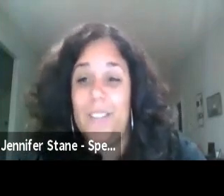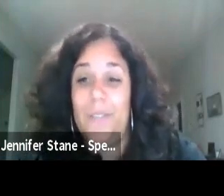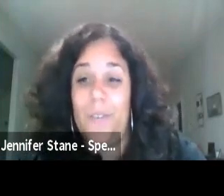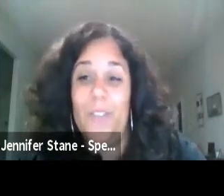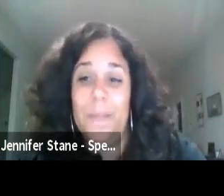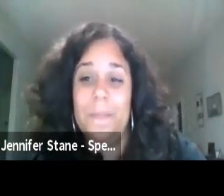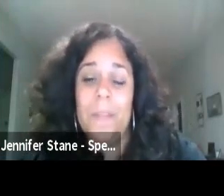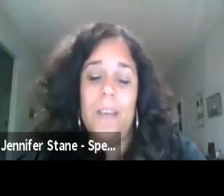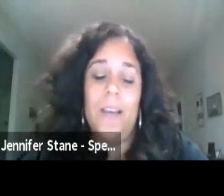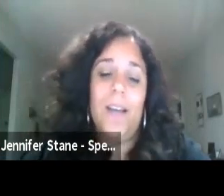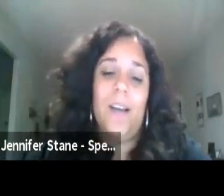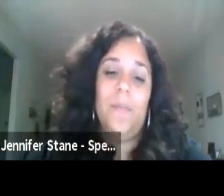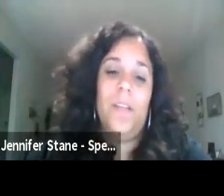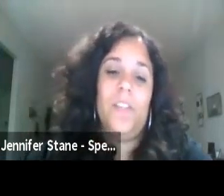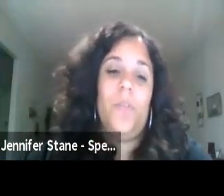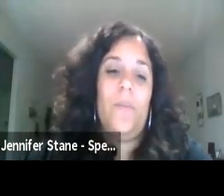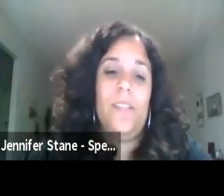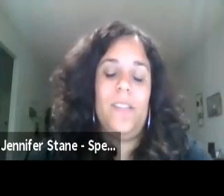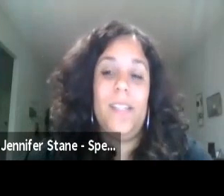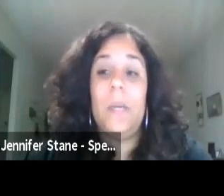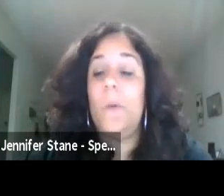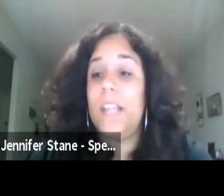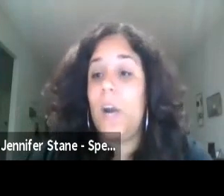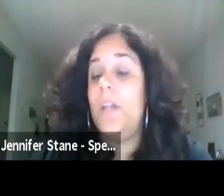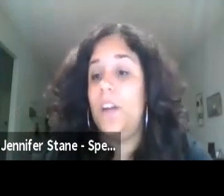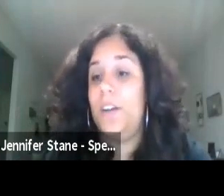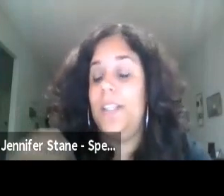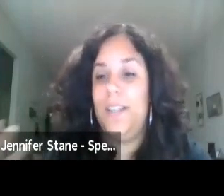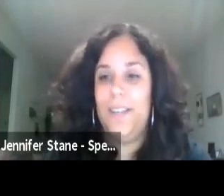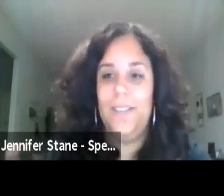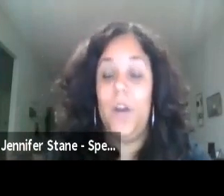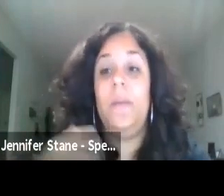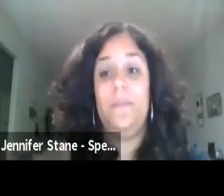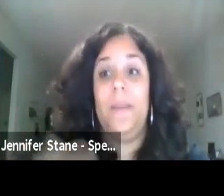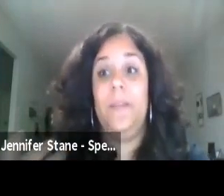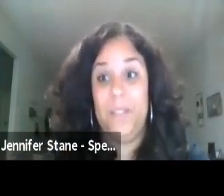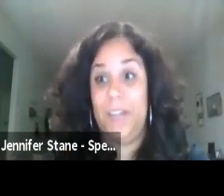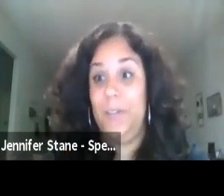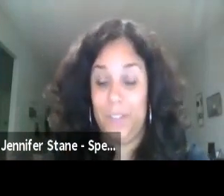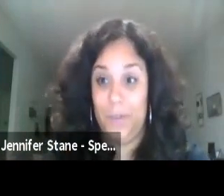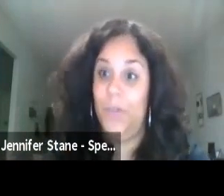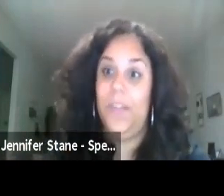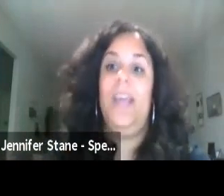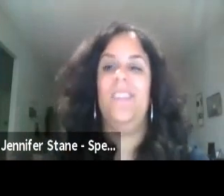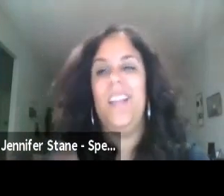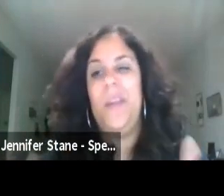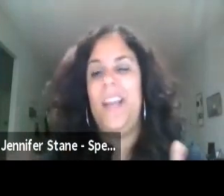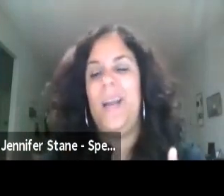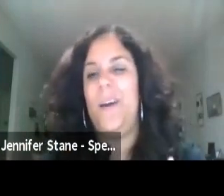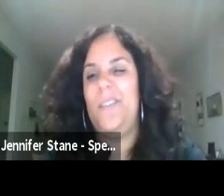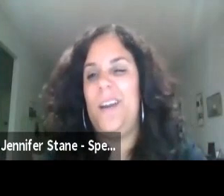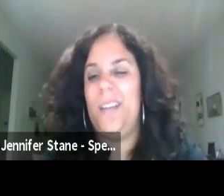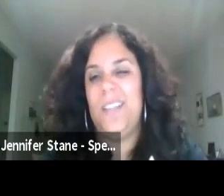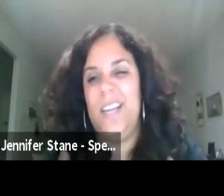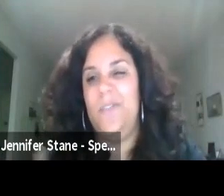eating certain foods. So that was in some ways how we learned to oh, he must be starting to lose another tooth again. And then we could